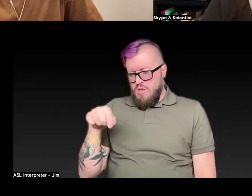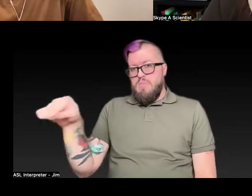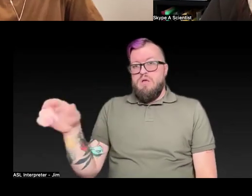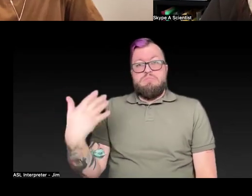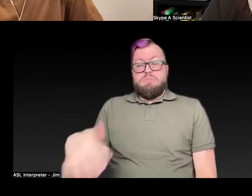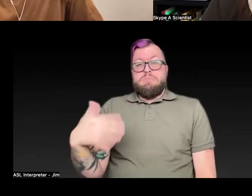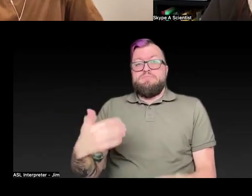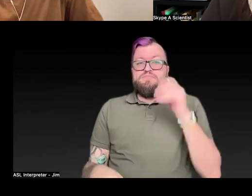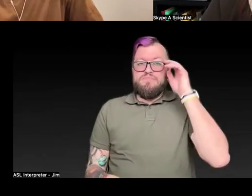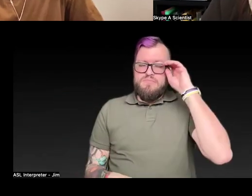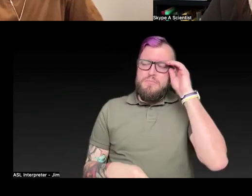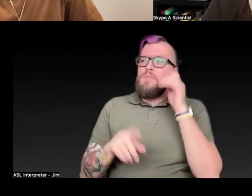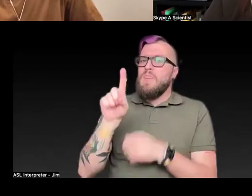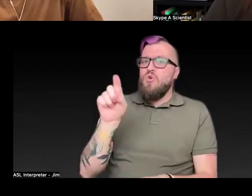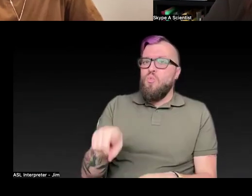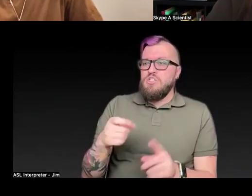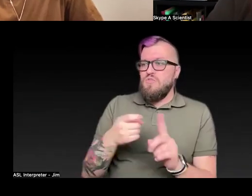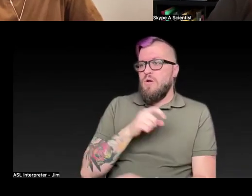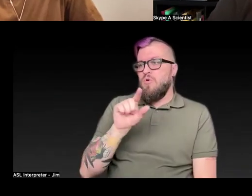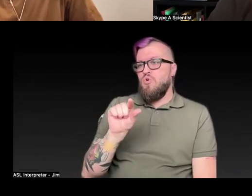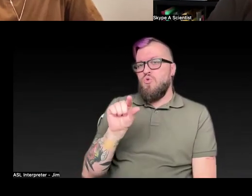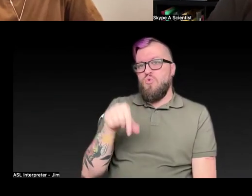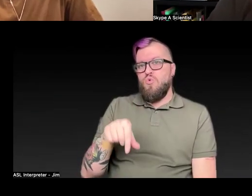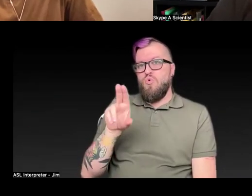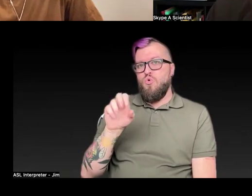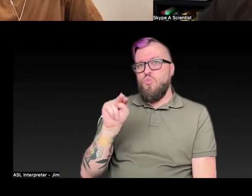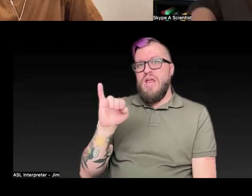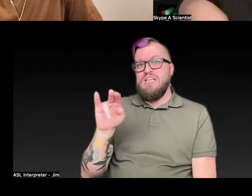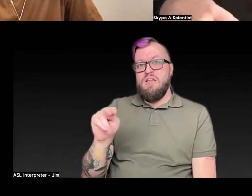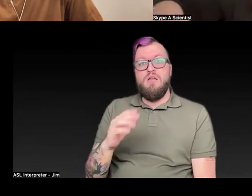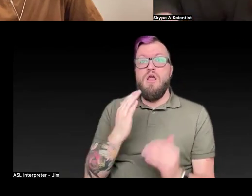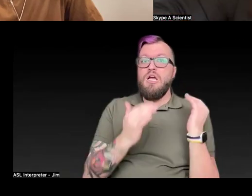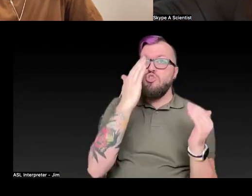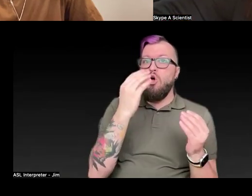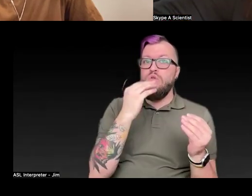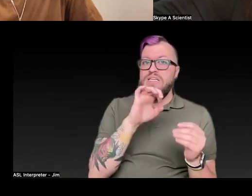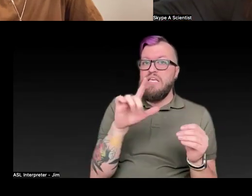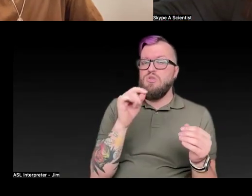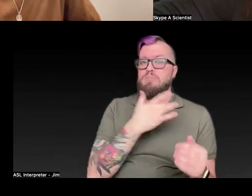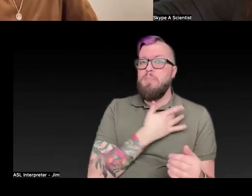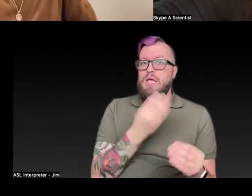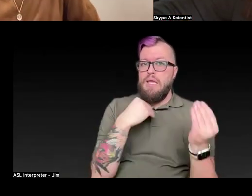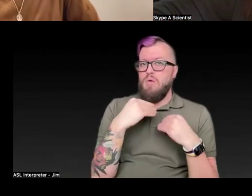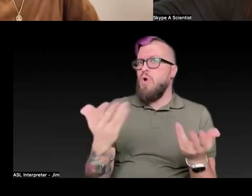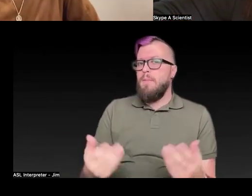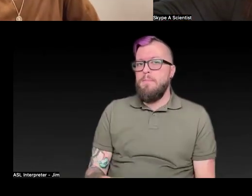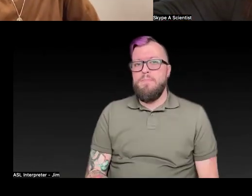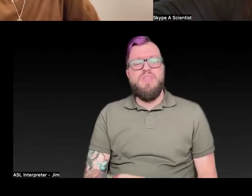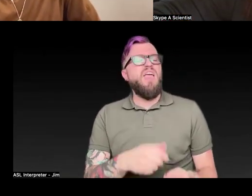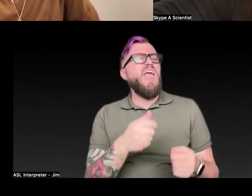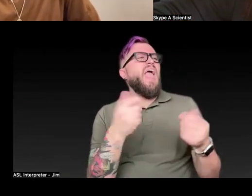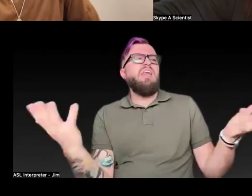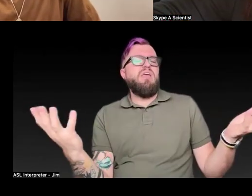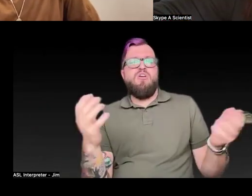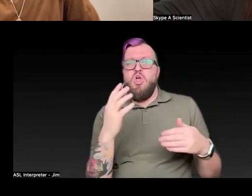right. We've got a question from Quentin. What do adult eels like to eat? Oh man, they eat just about